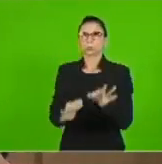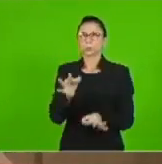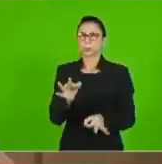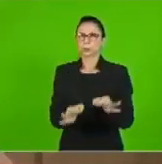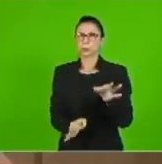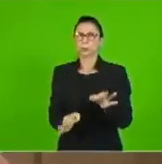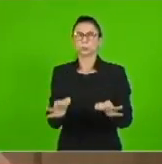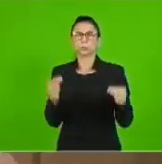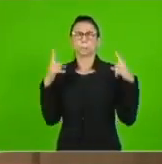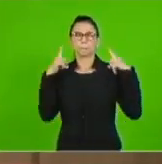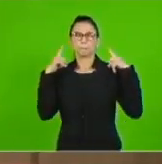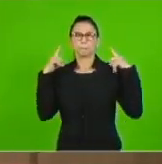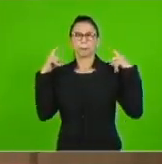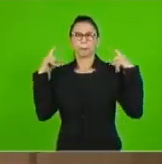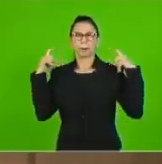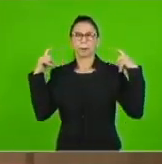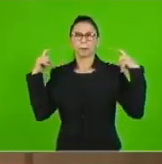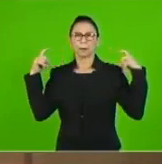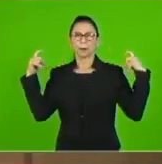judgments,